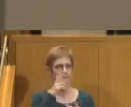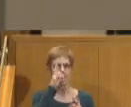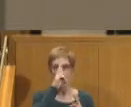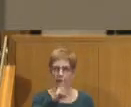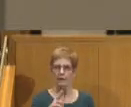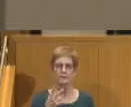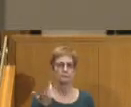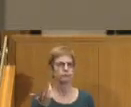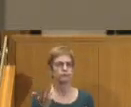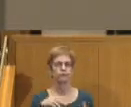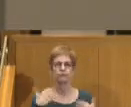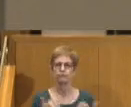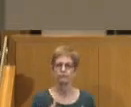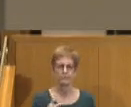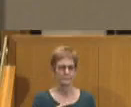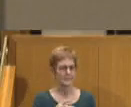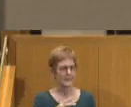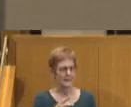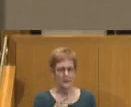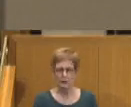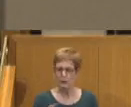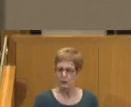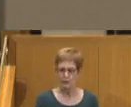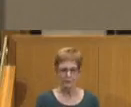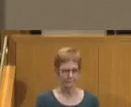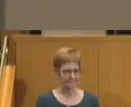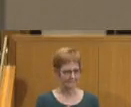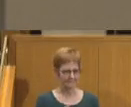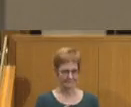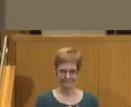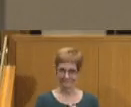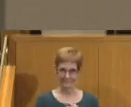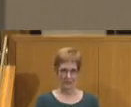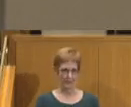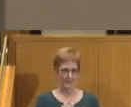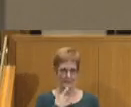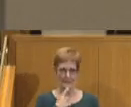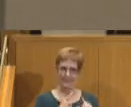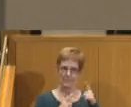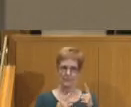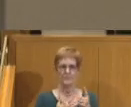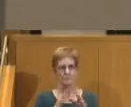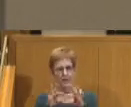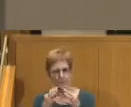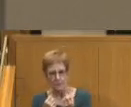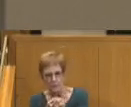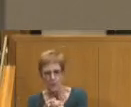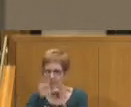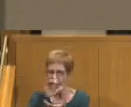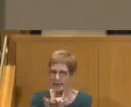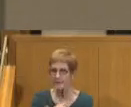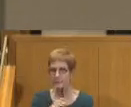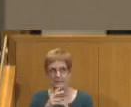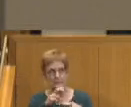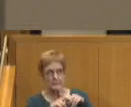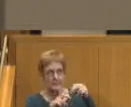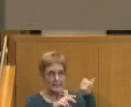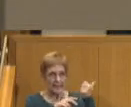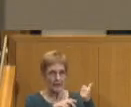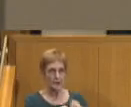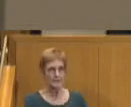you to my blessings, Kayla and Nicole, for your love, your passion, and your styling of daddy.